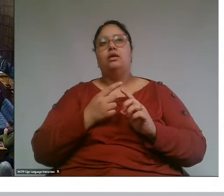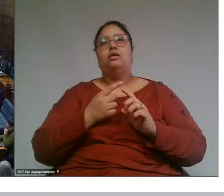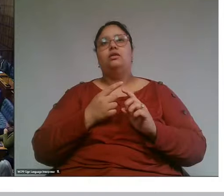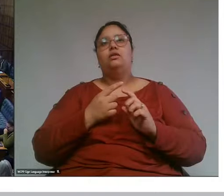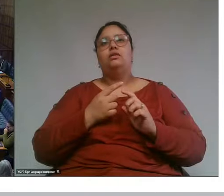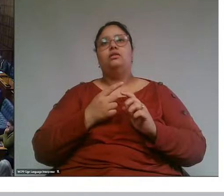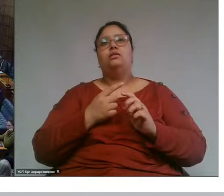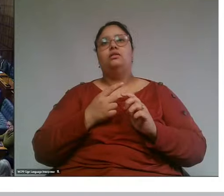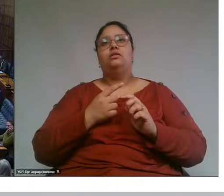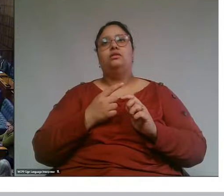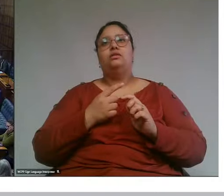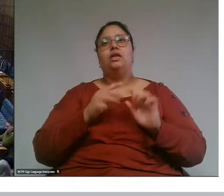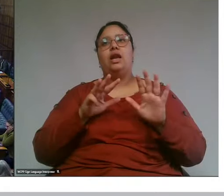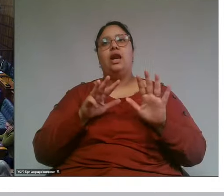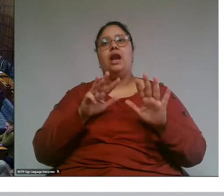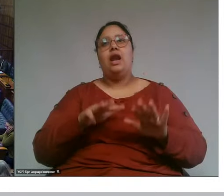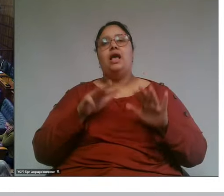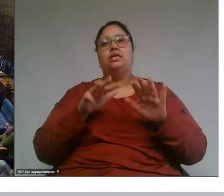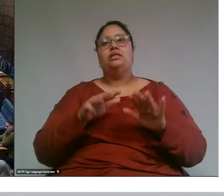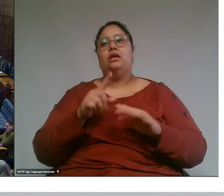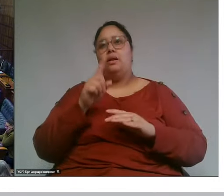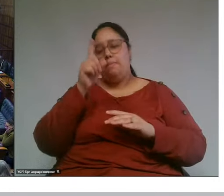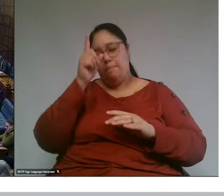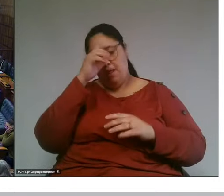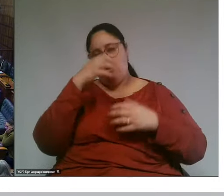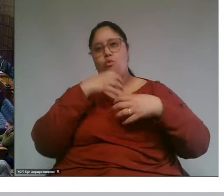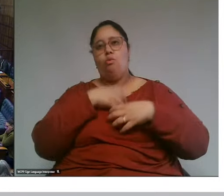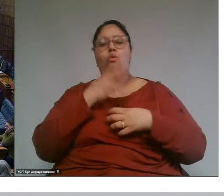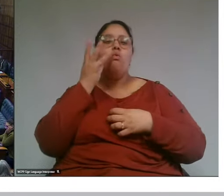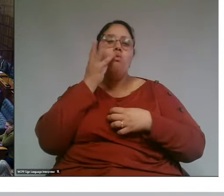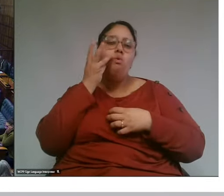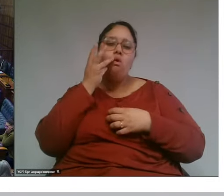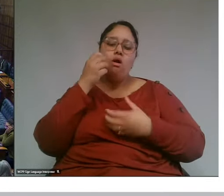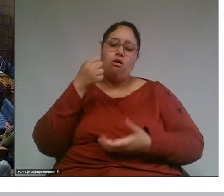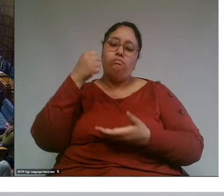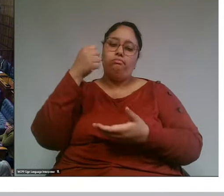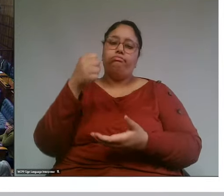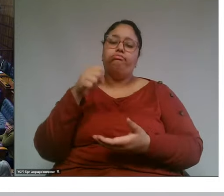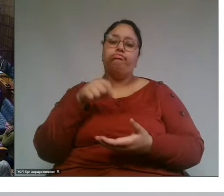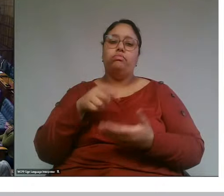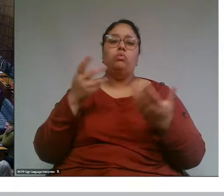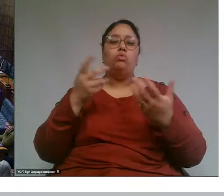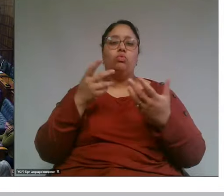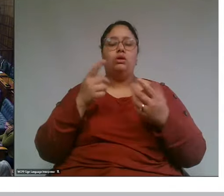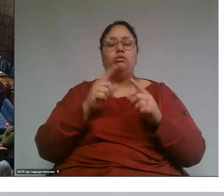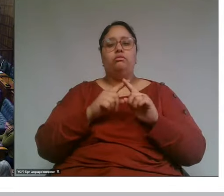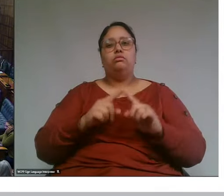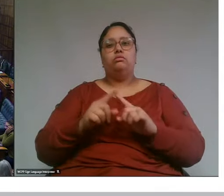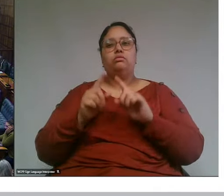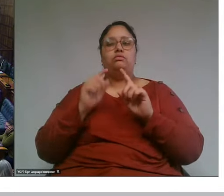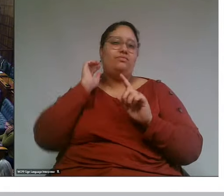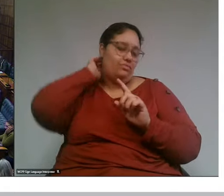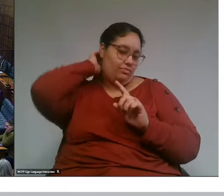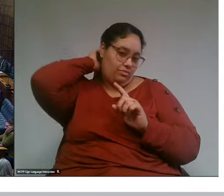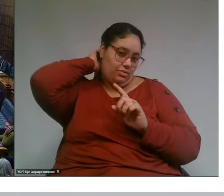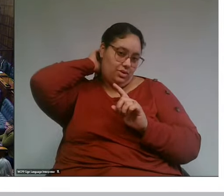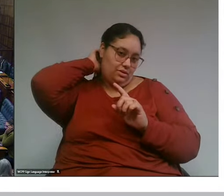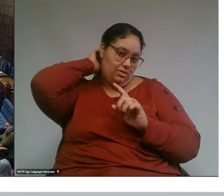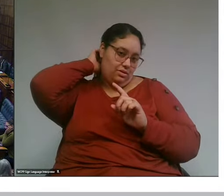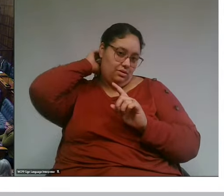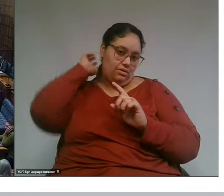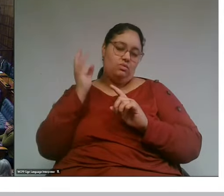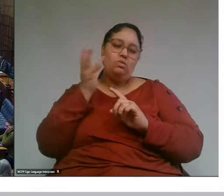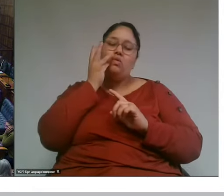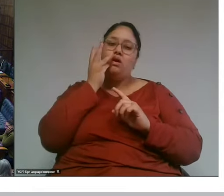there's been 19 black own wine labels at Vine Vine